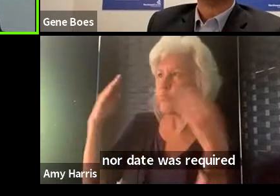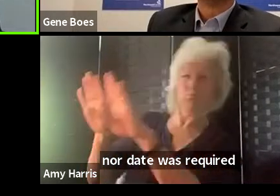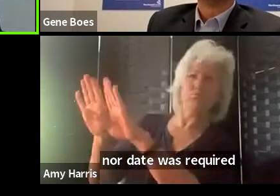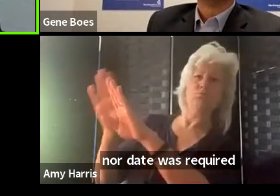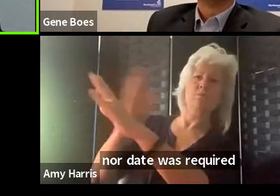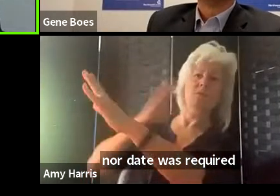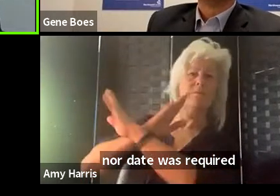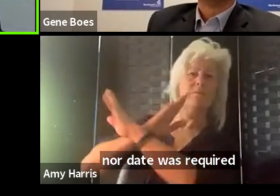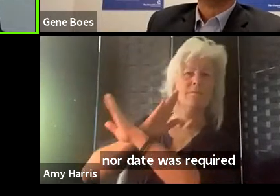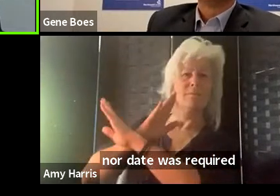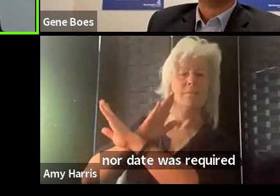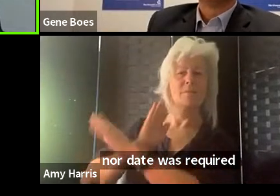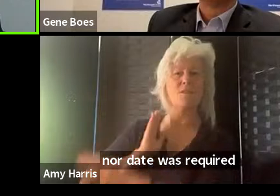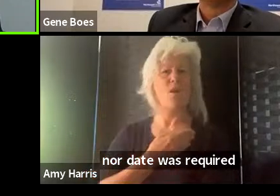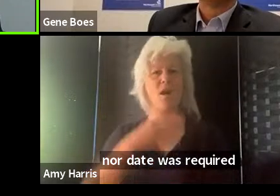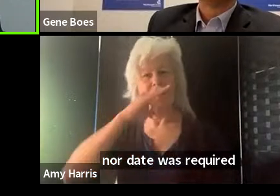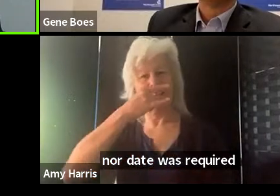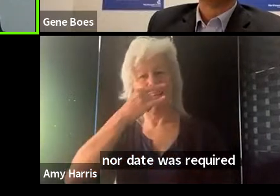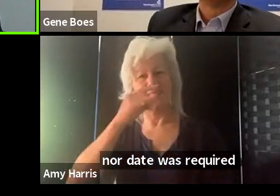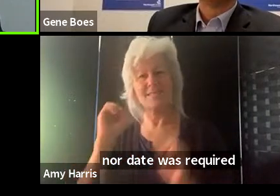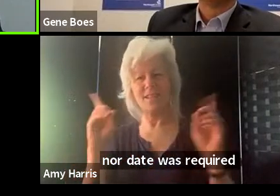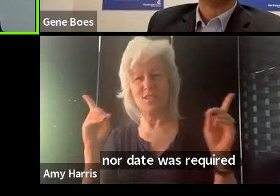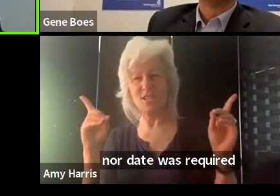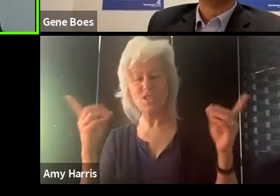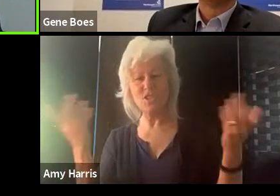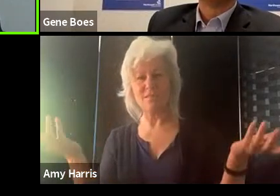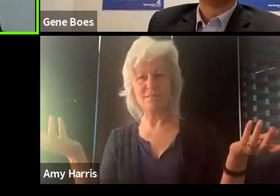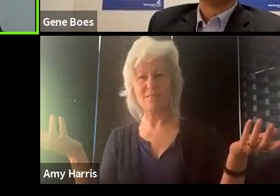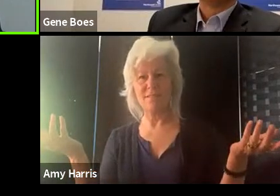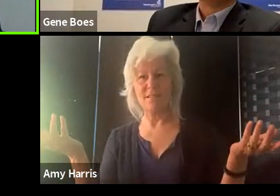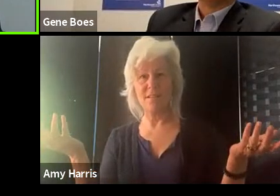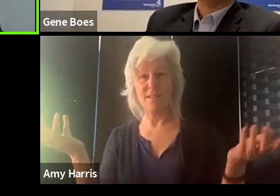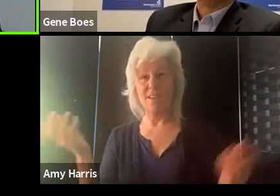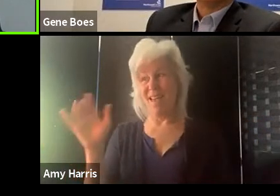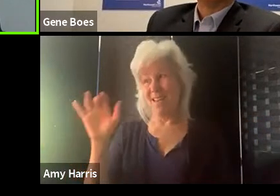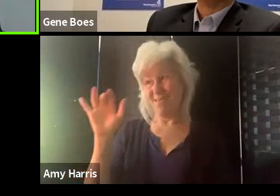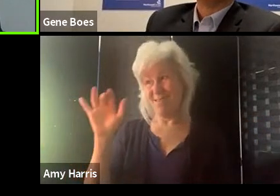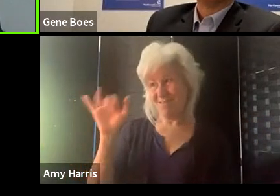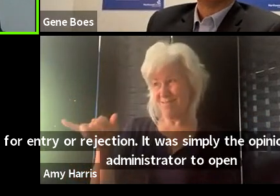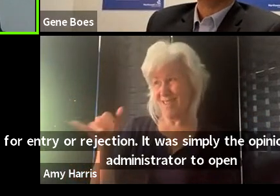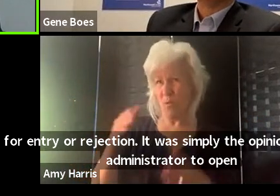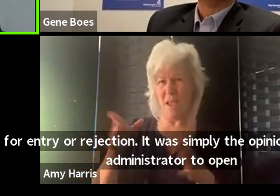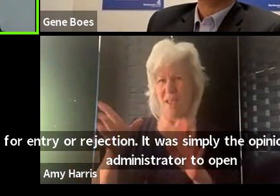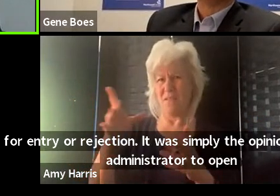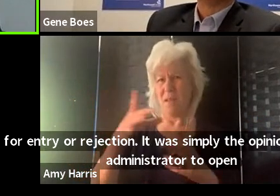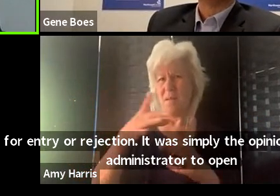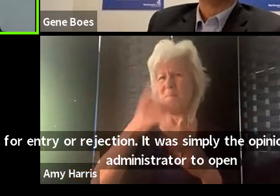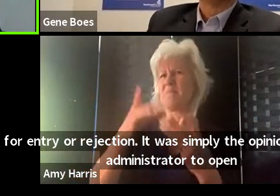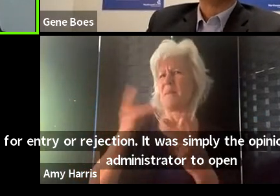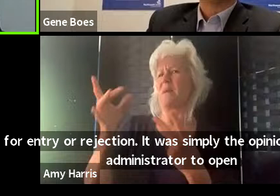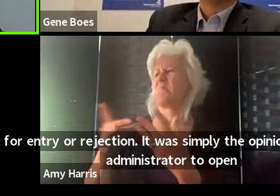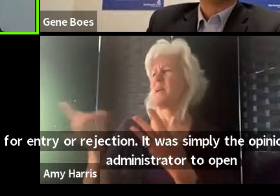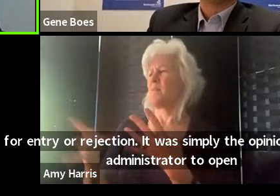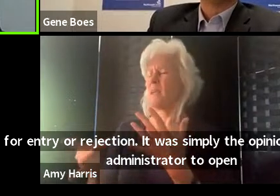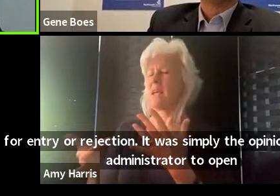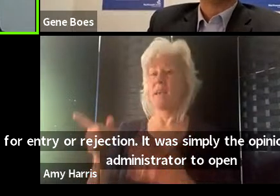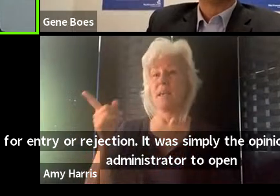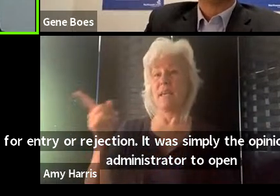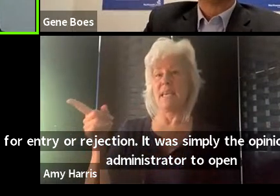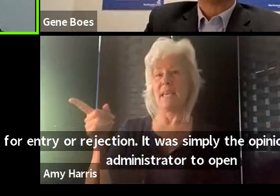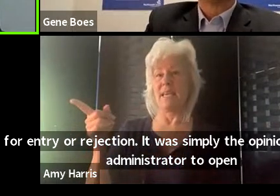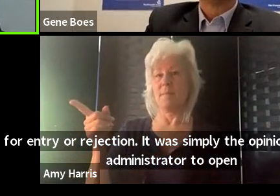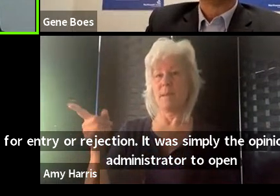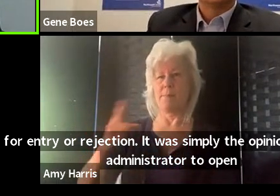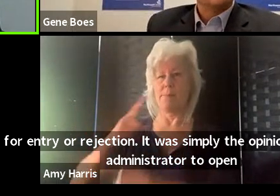we were seeking. And as a result of that dictatorial method of choosing students for entry, he became the